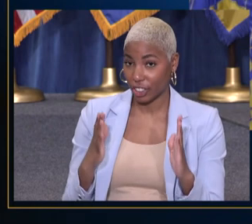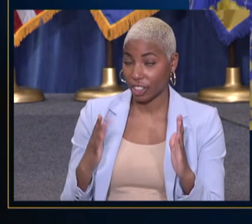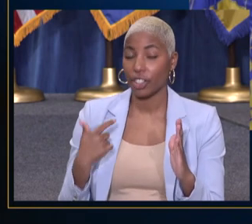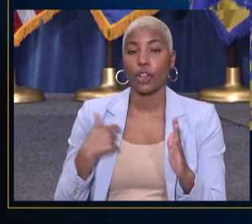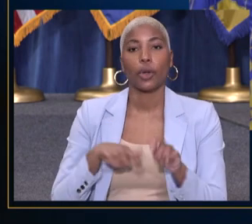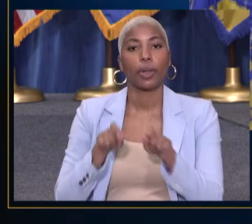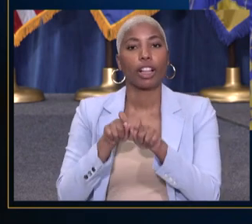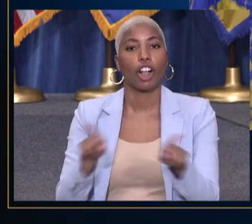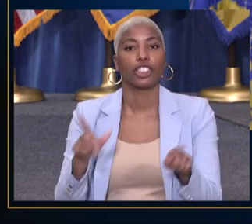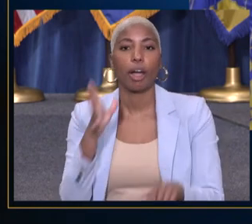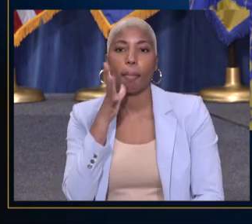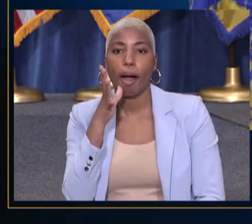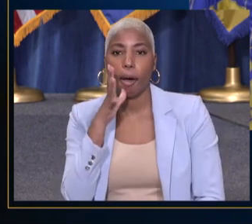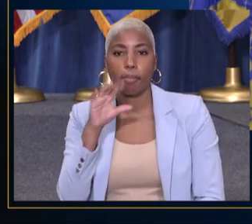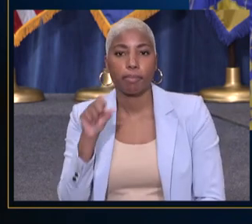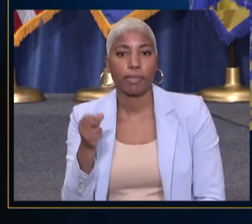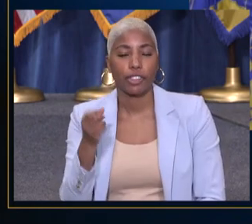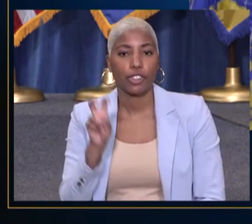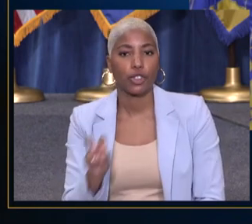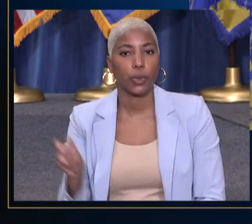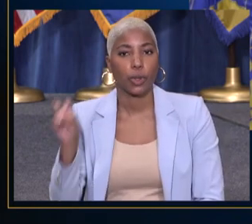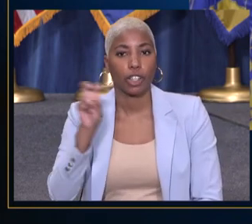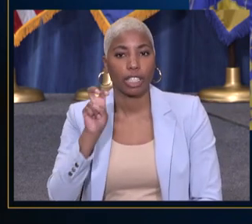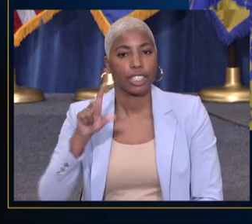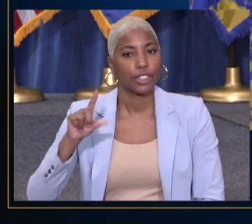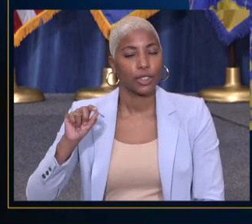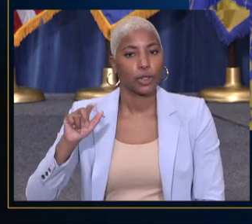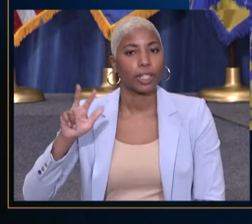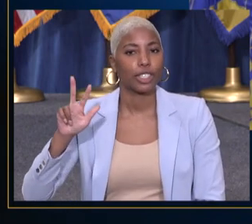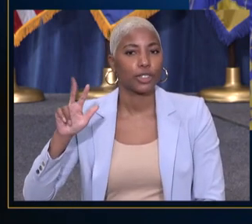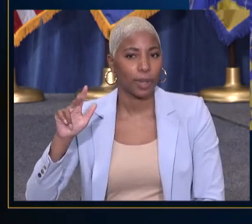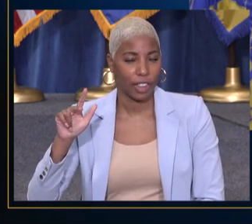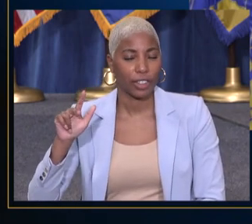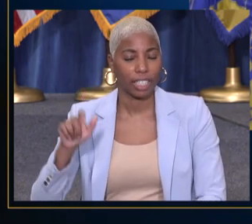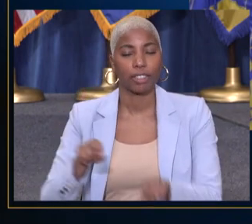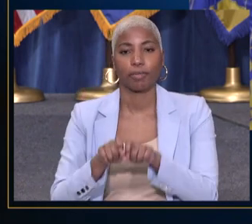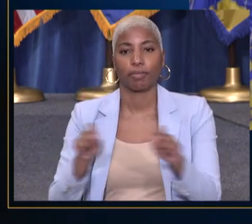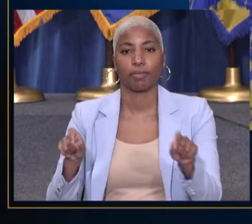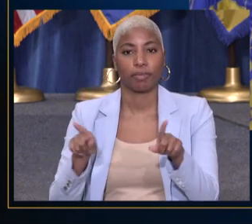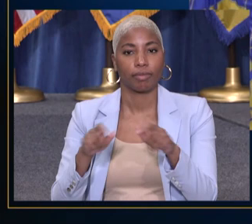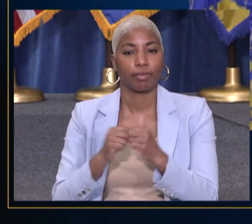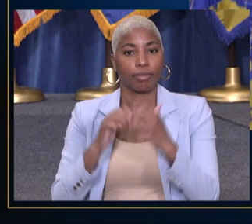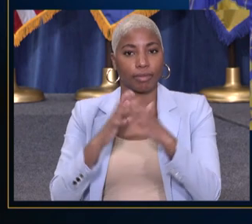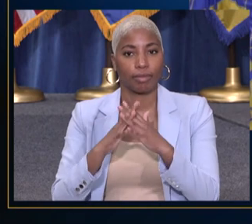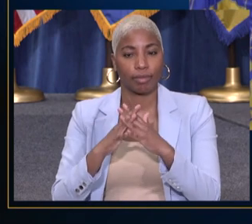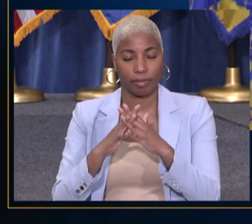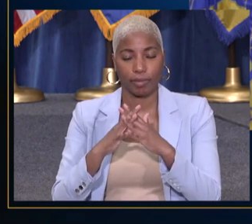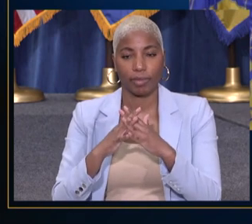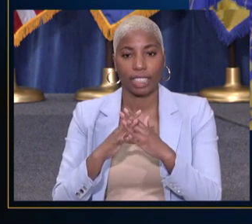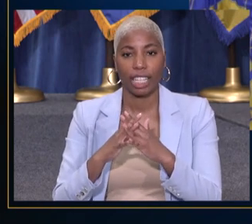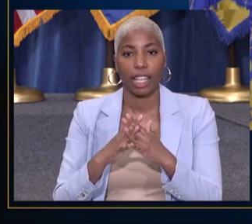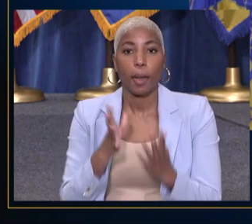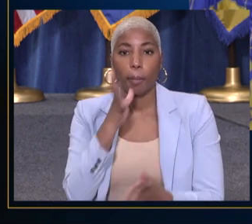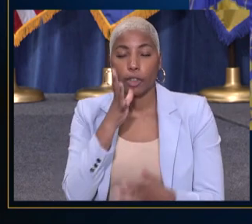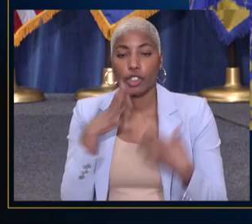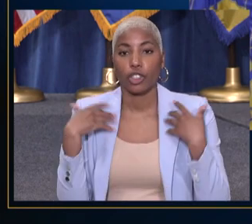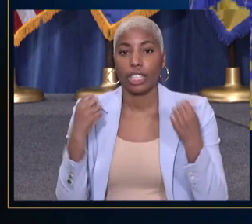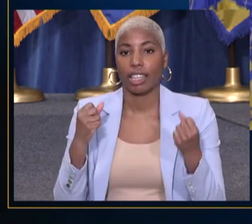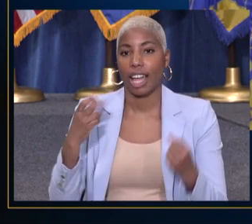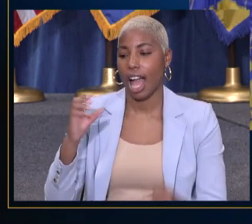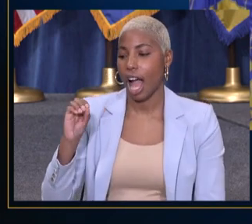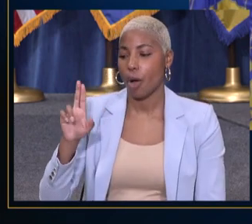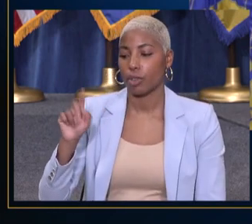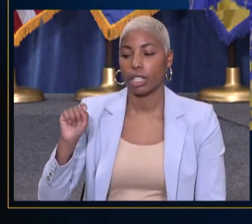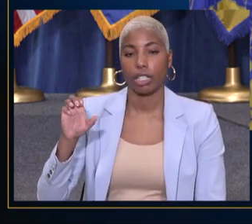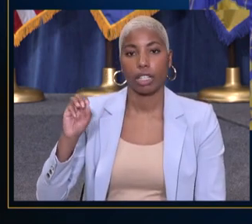the Moms Tour in the latter part of 2023. It's the Maternal Health Outcomes Matter Shower. We went to the communities